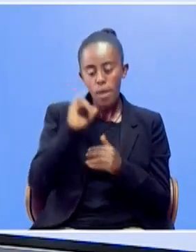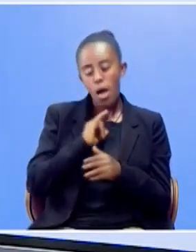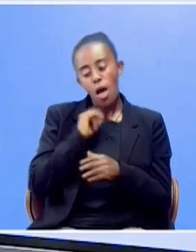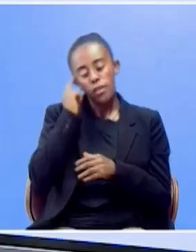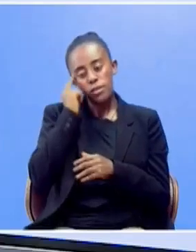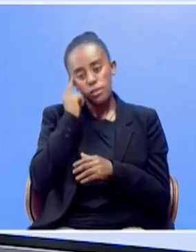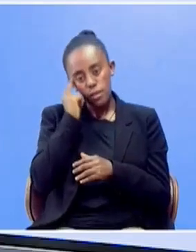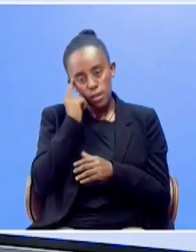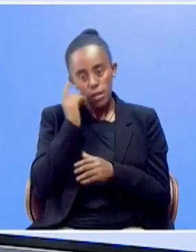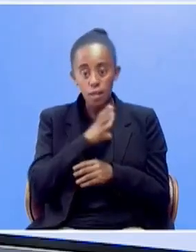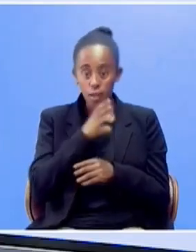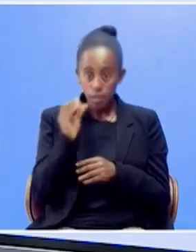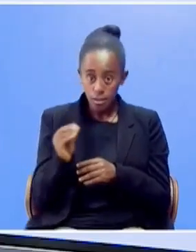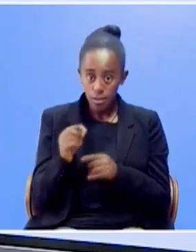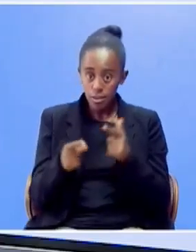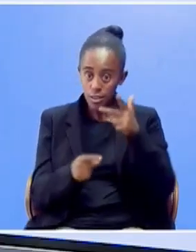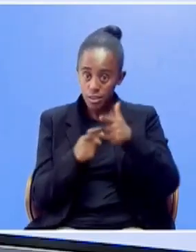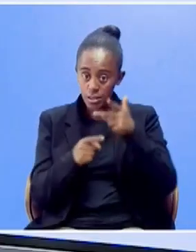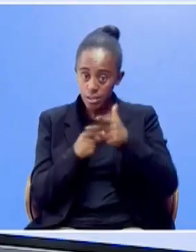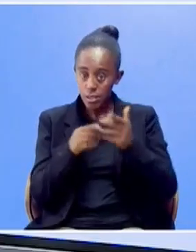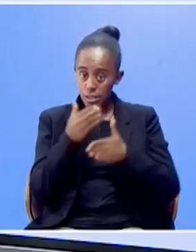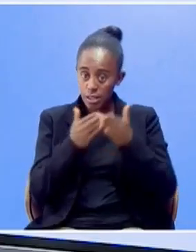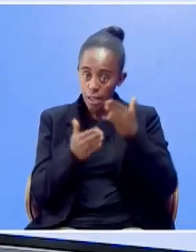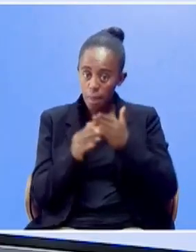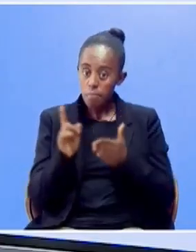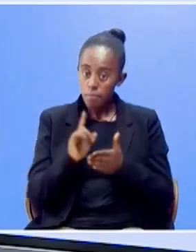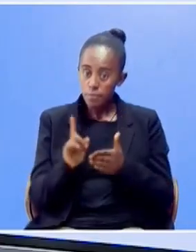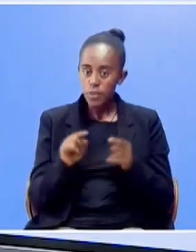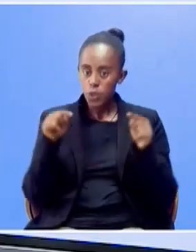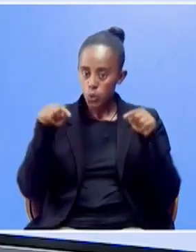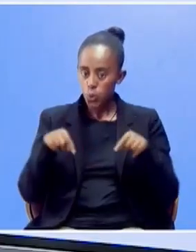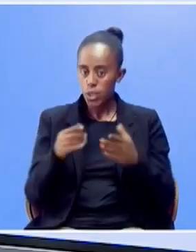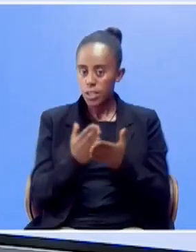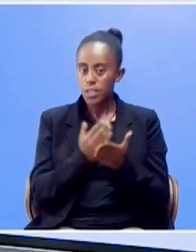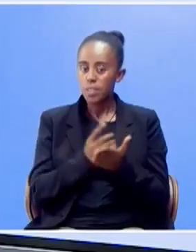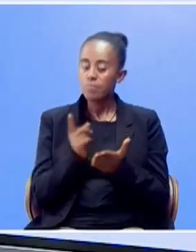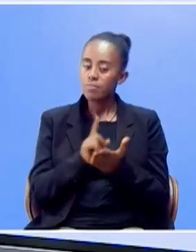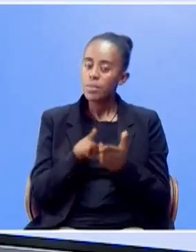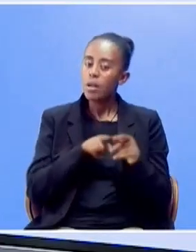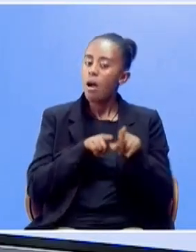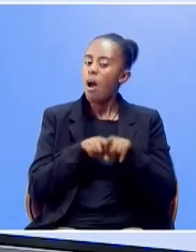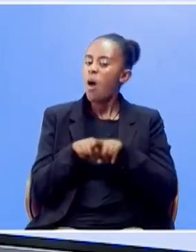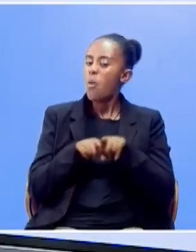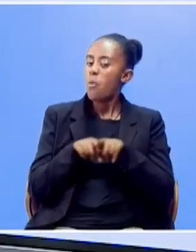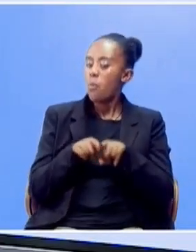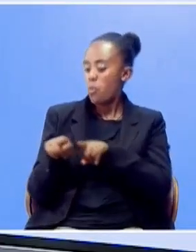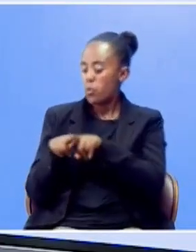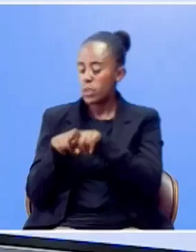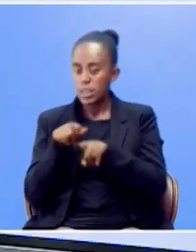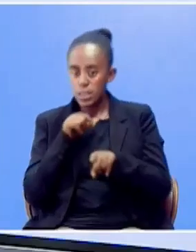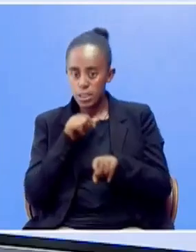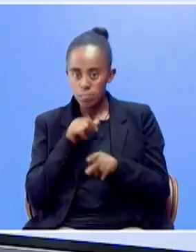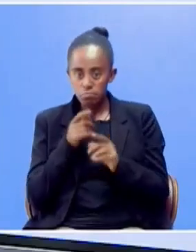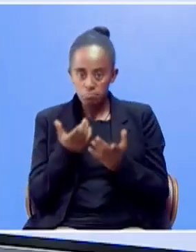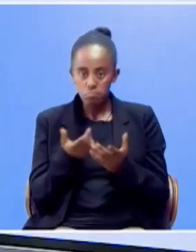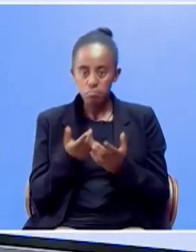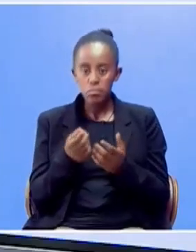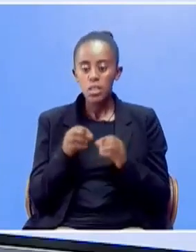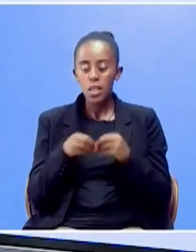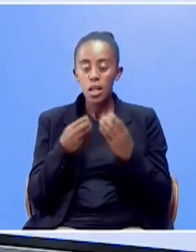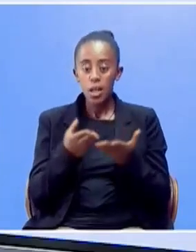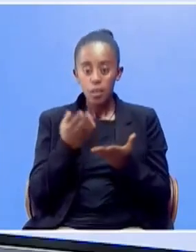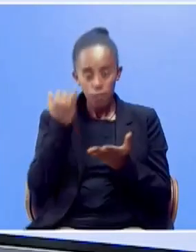think. And the third step is what? Today's lesson. How to agree and disagree in a